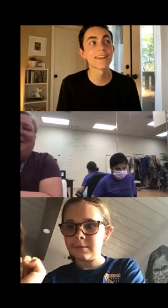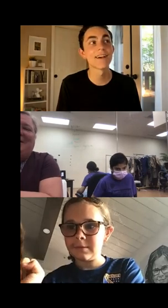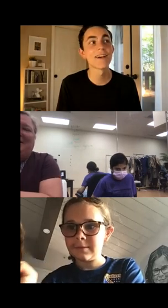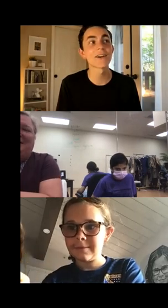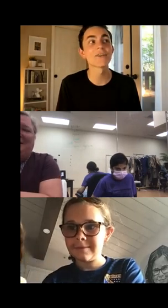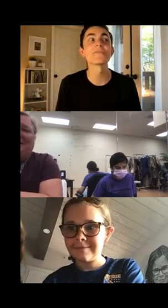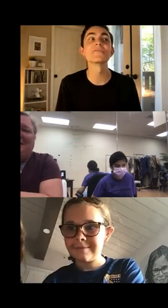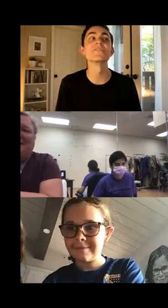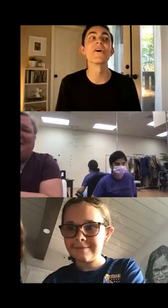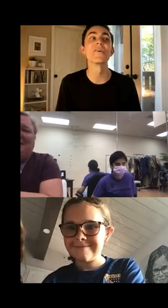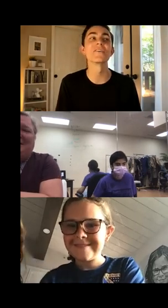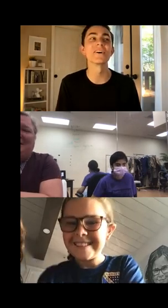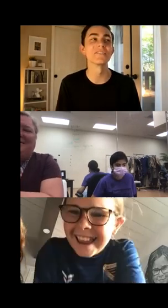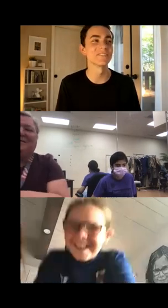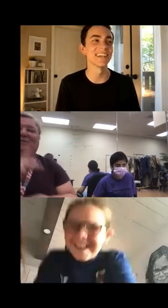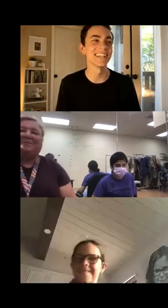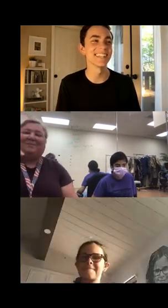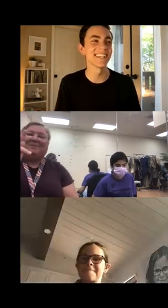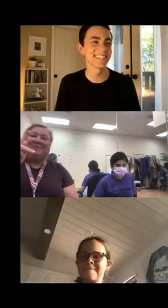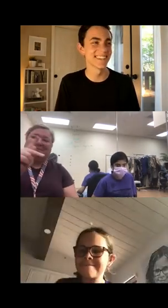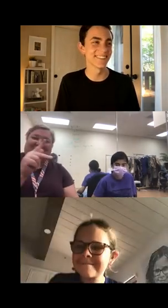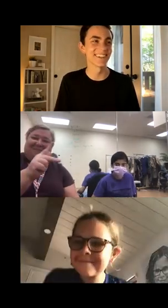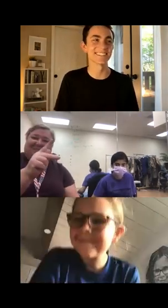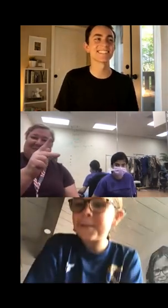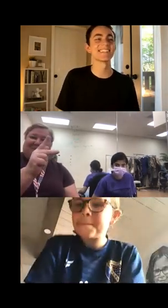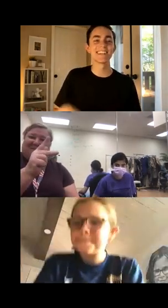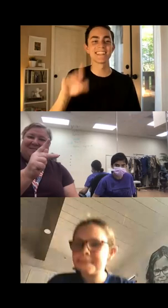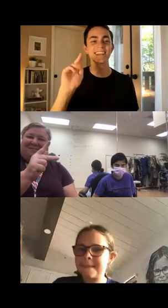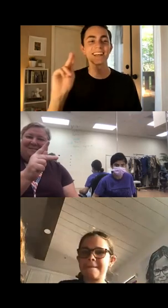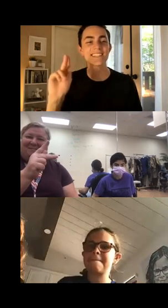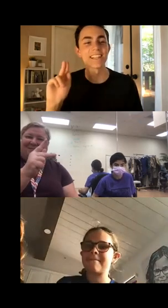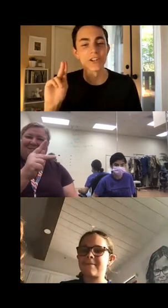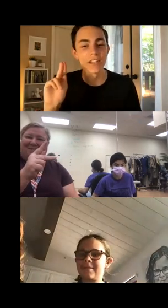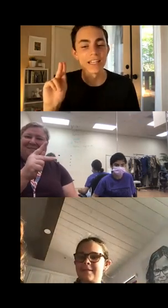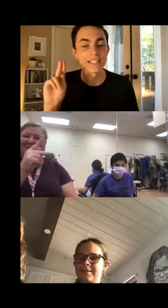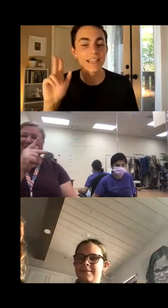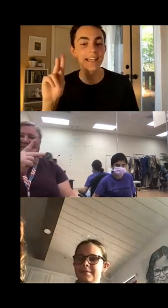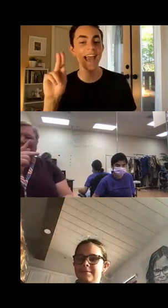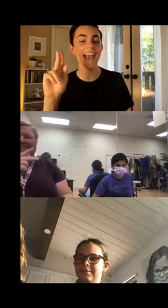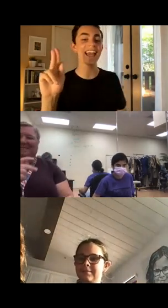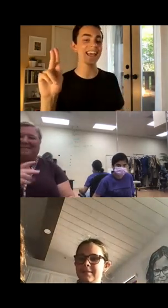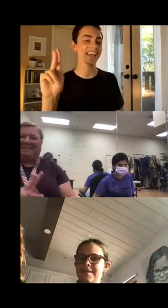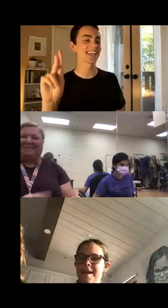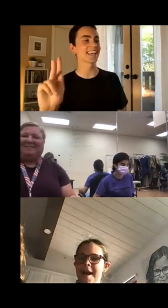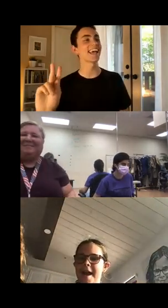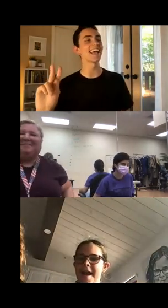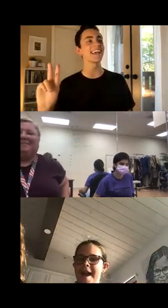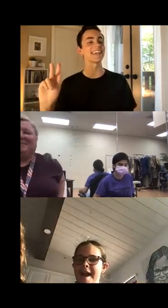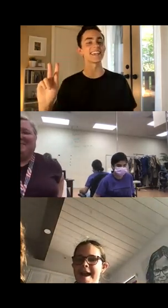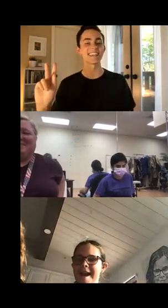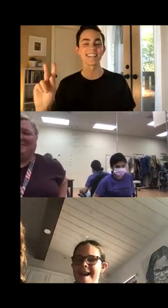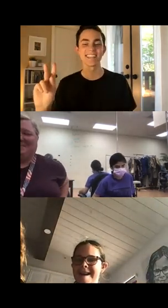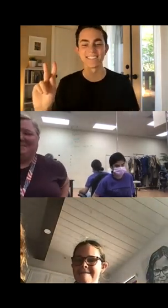Almost, Quinn. So close, Quinn. So close. That last letter is K.